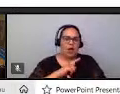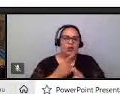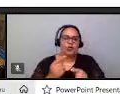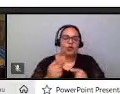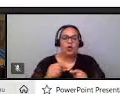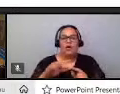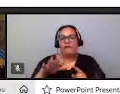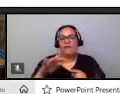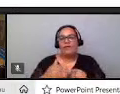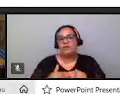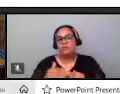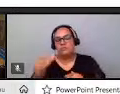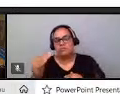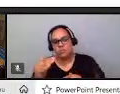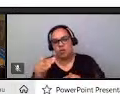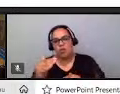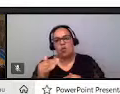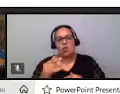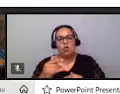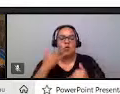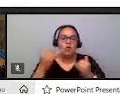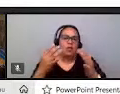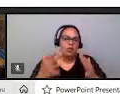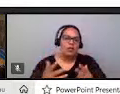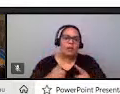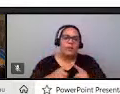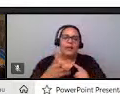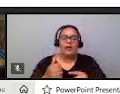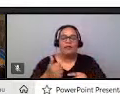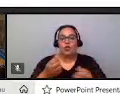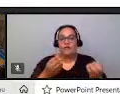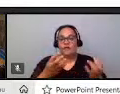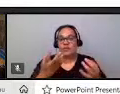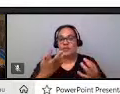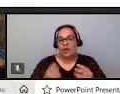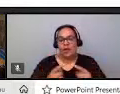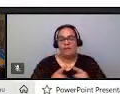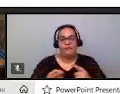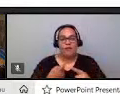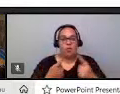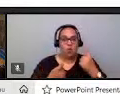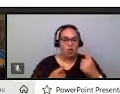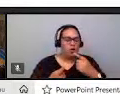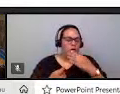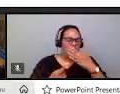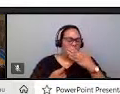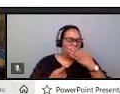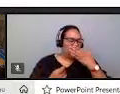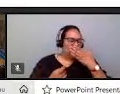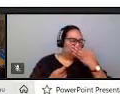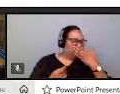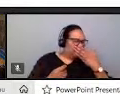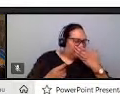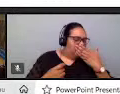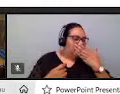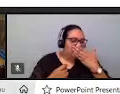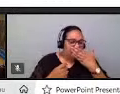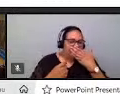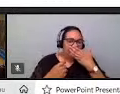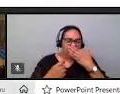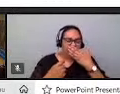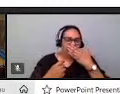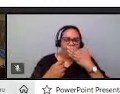15 more hallers we've got some good feedback from one and the the other party